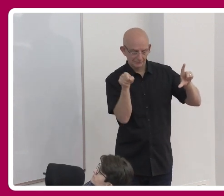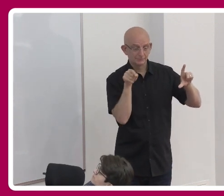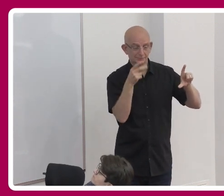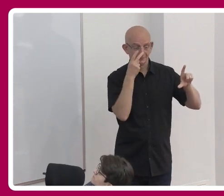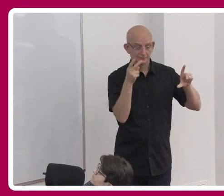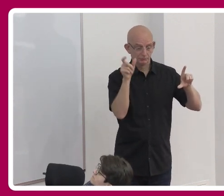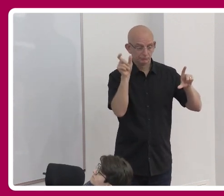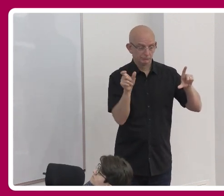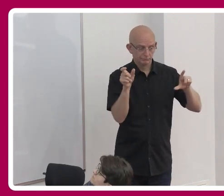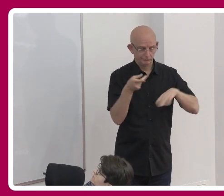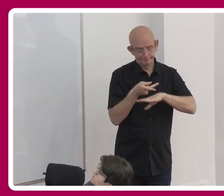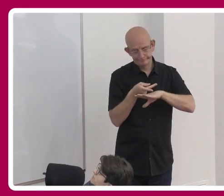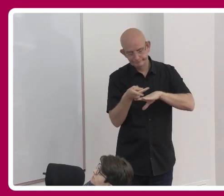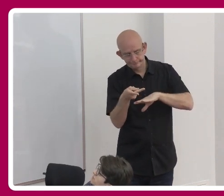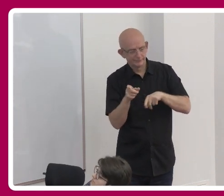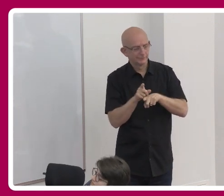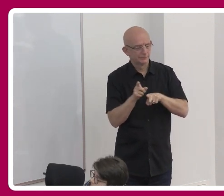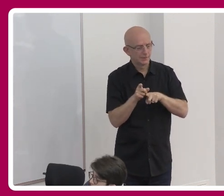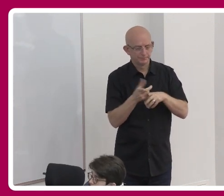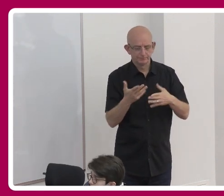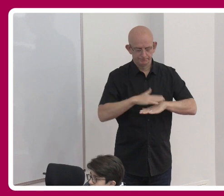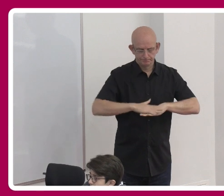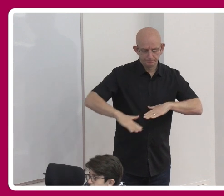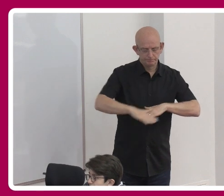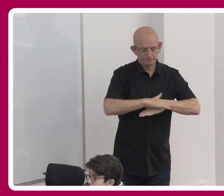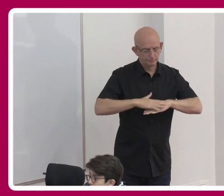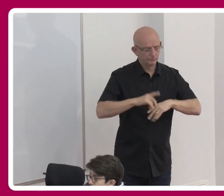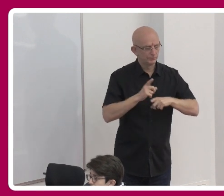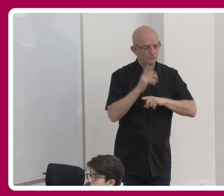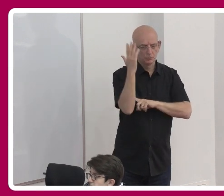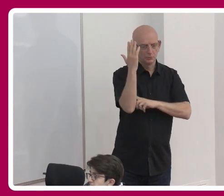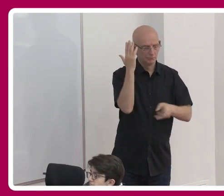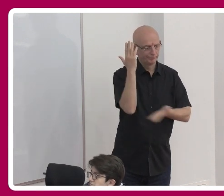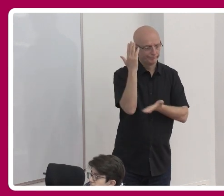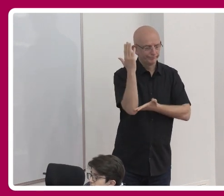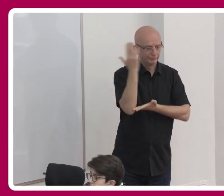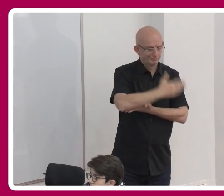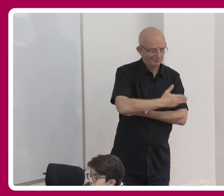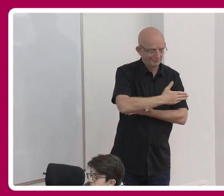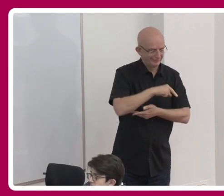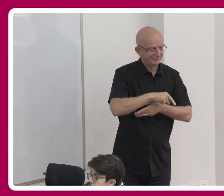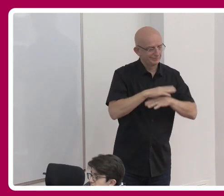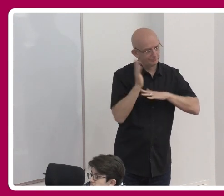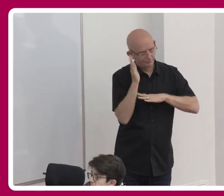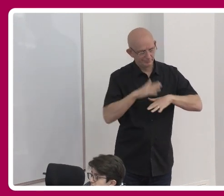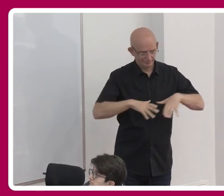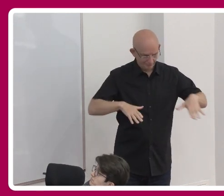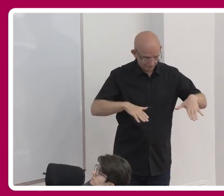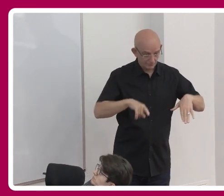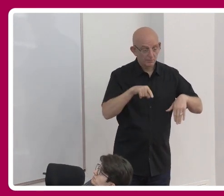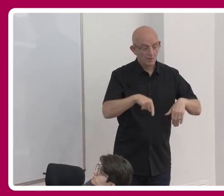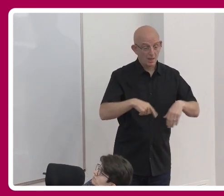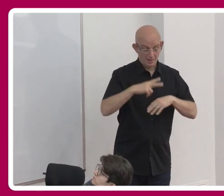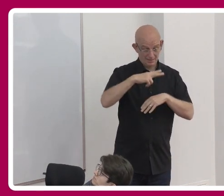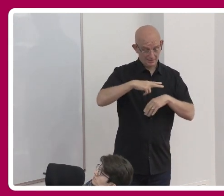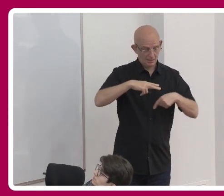makeshift bed with a chain around her ankle that restricts movement, and her hand is also tied